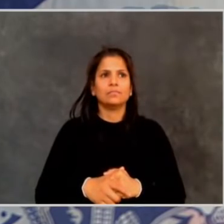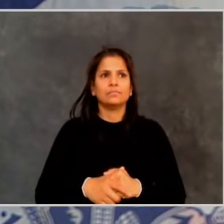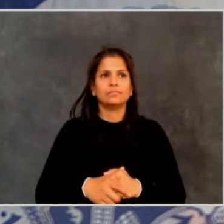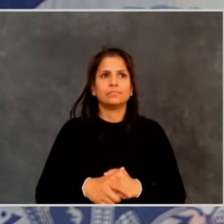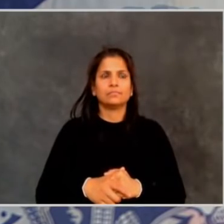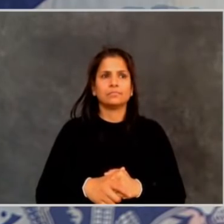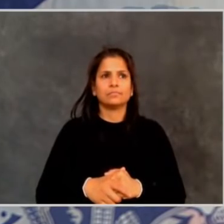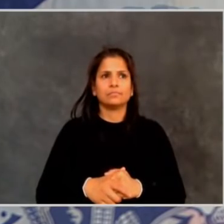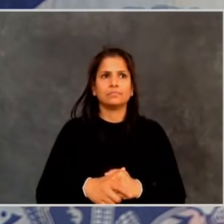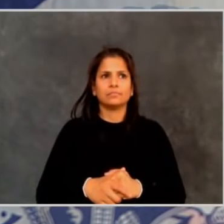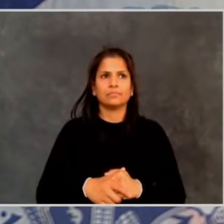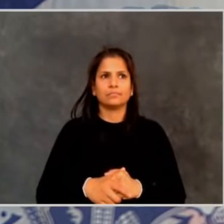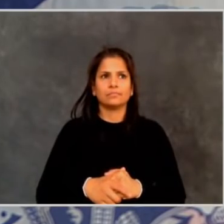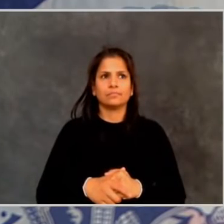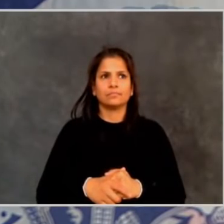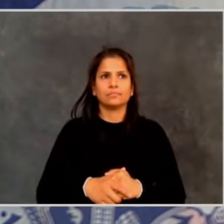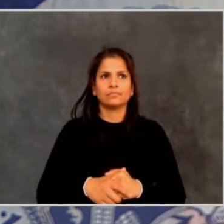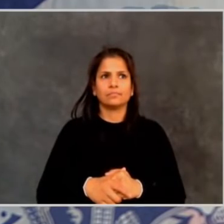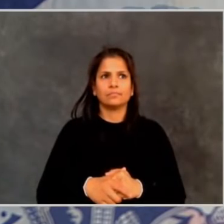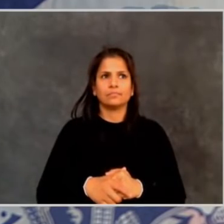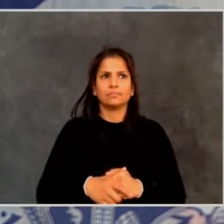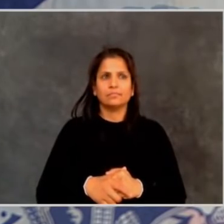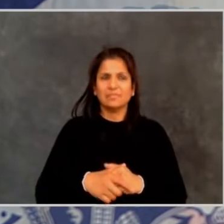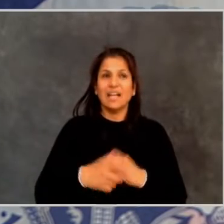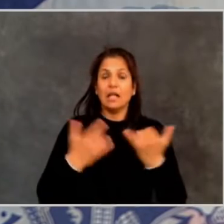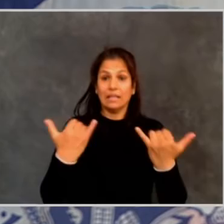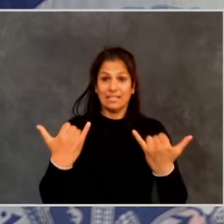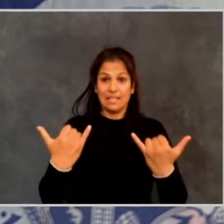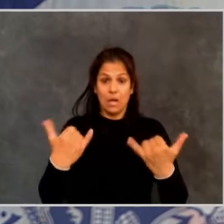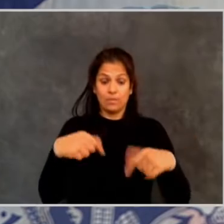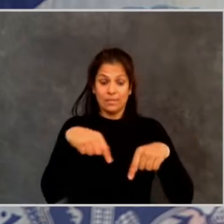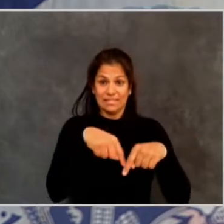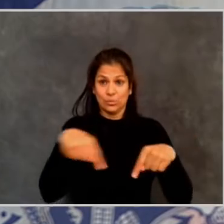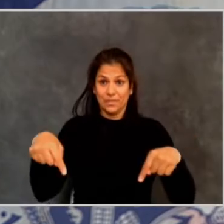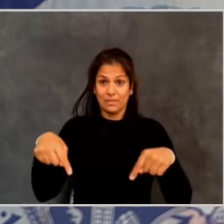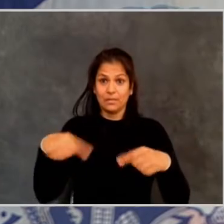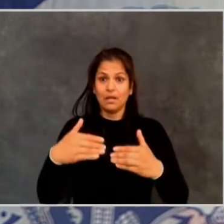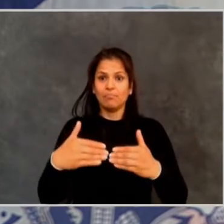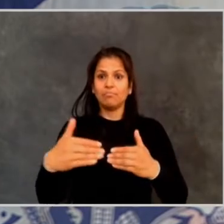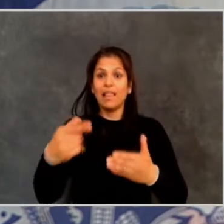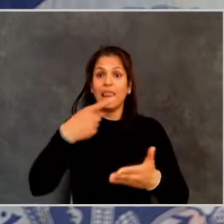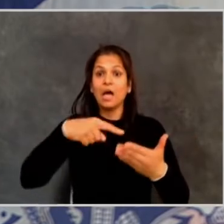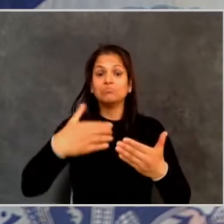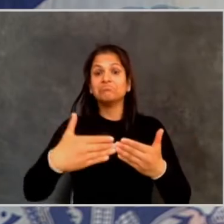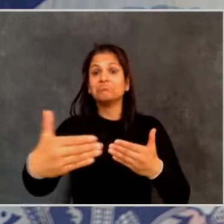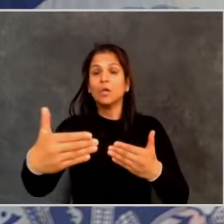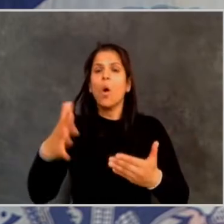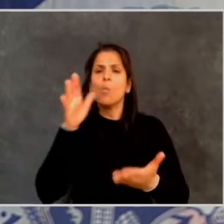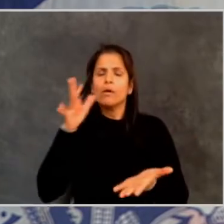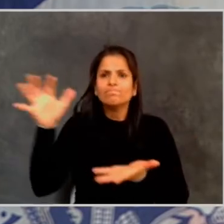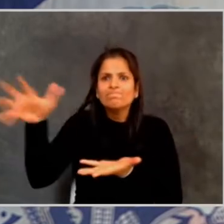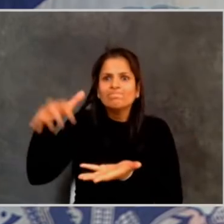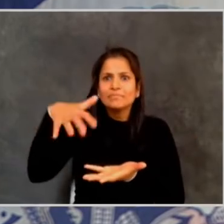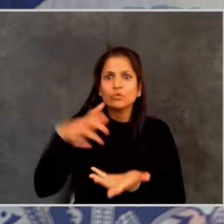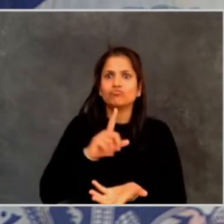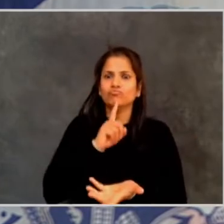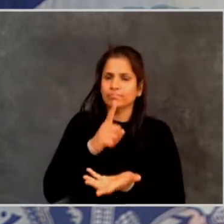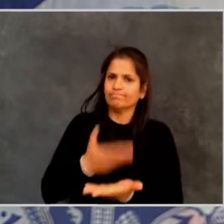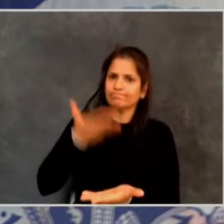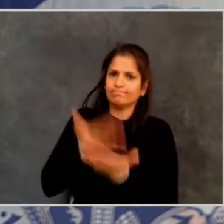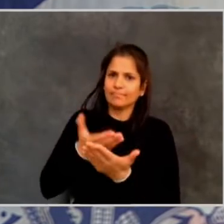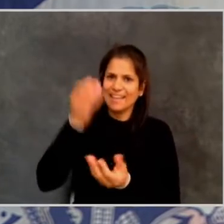provided to remind me. The first death, and this again is such a painful reality, but also just a shocking statement on the time and